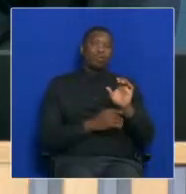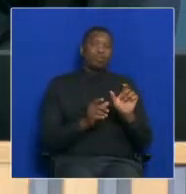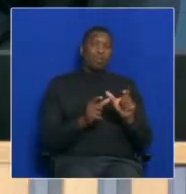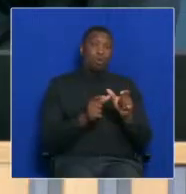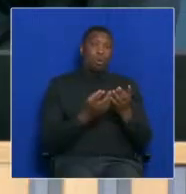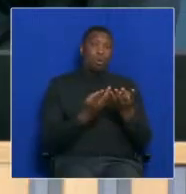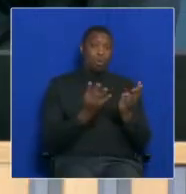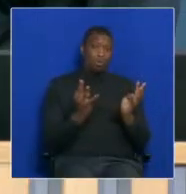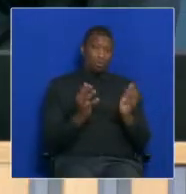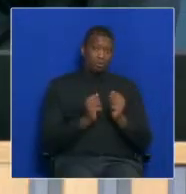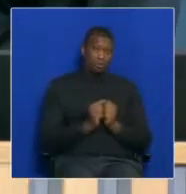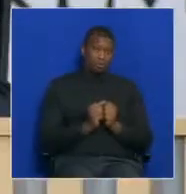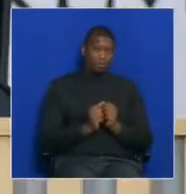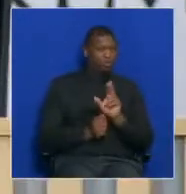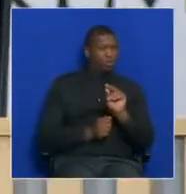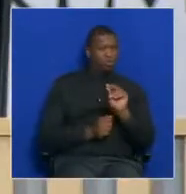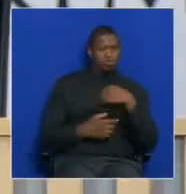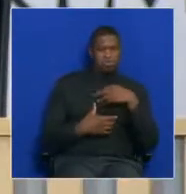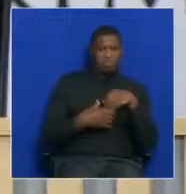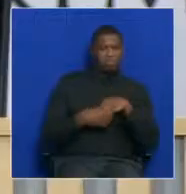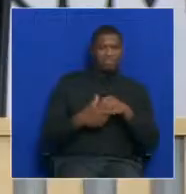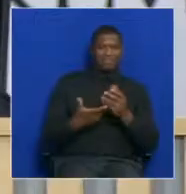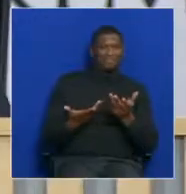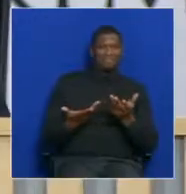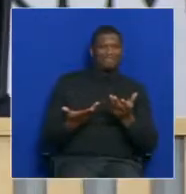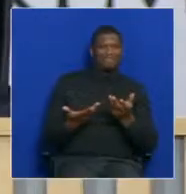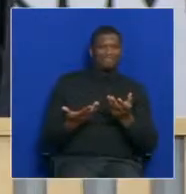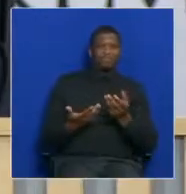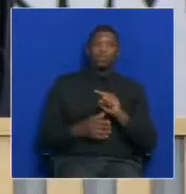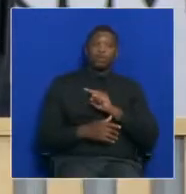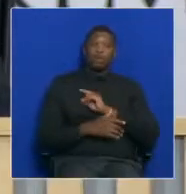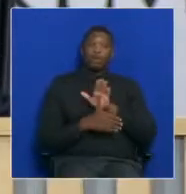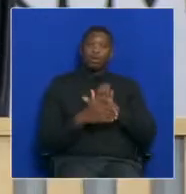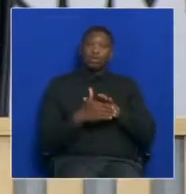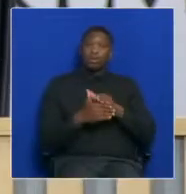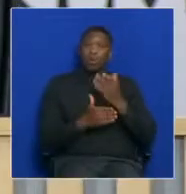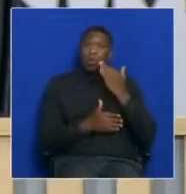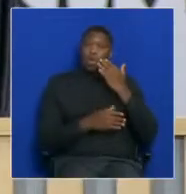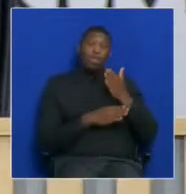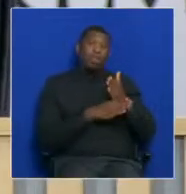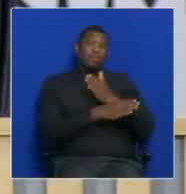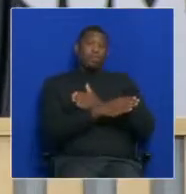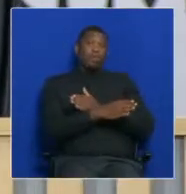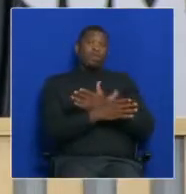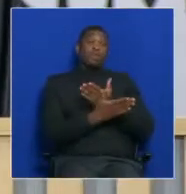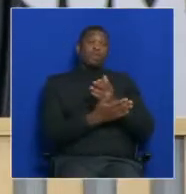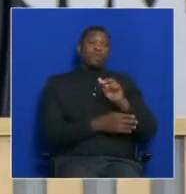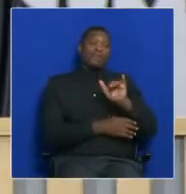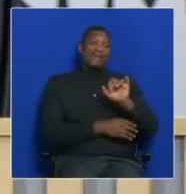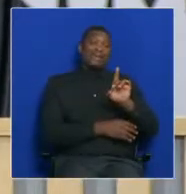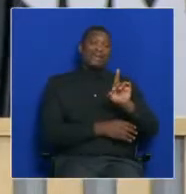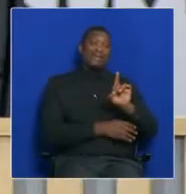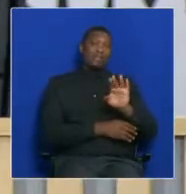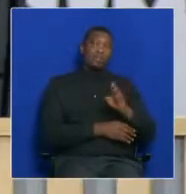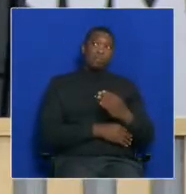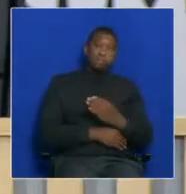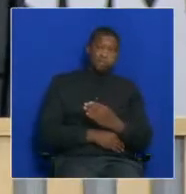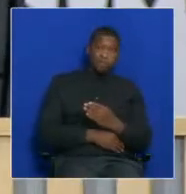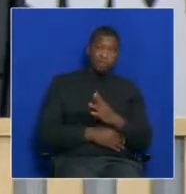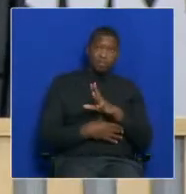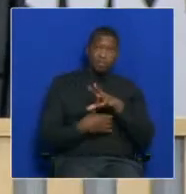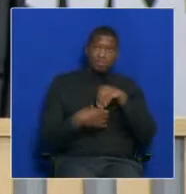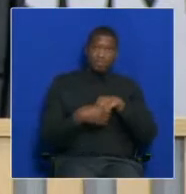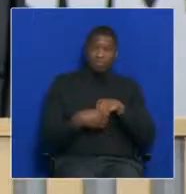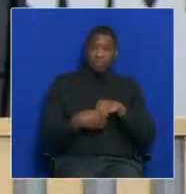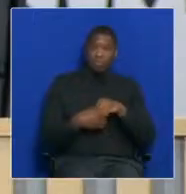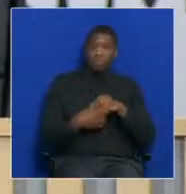No, I did not, Commissioner. Because when the former ID went there, she was not going there in an